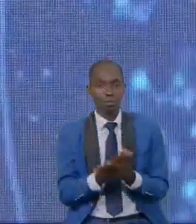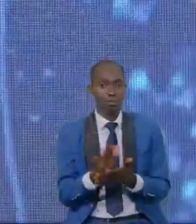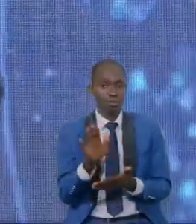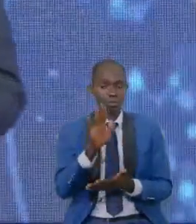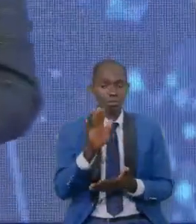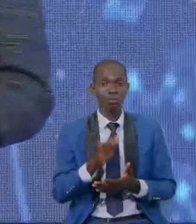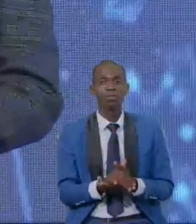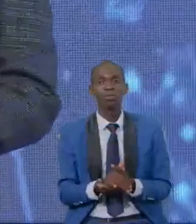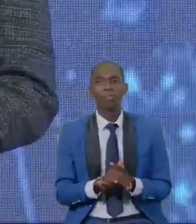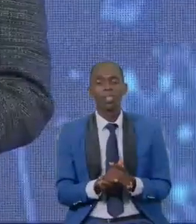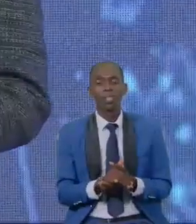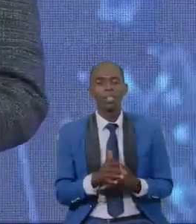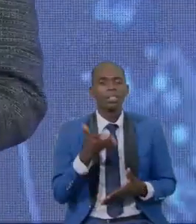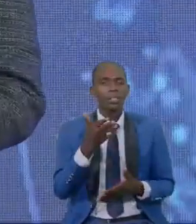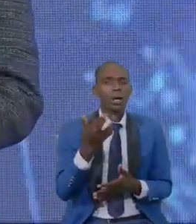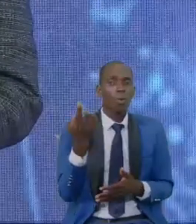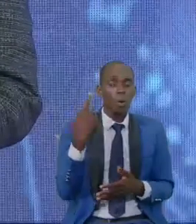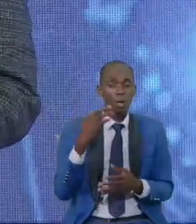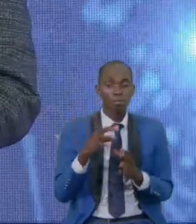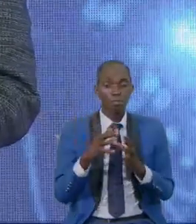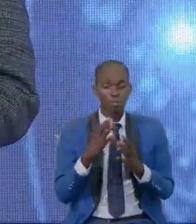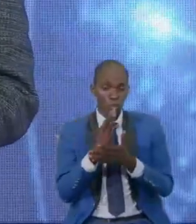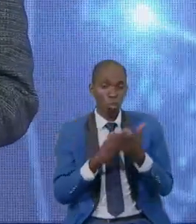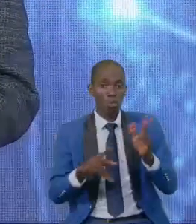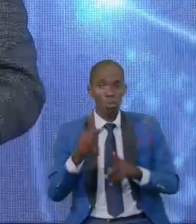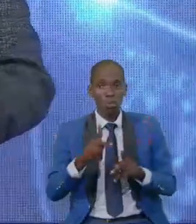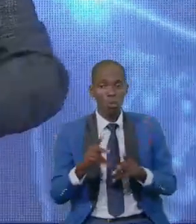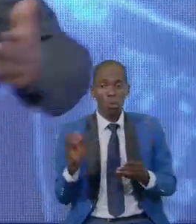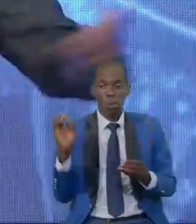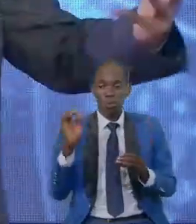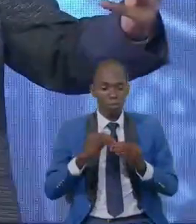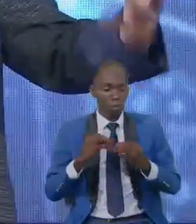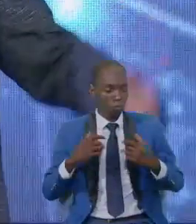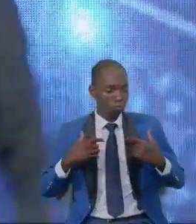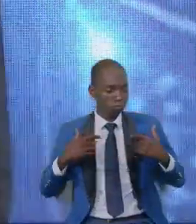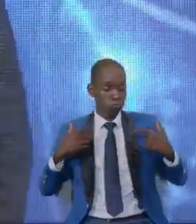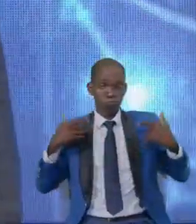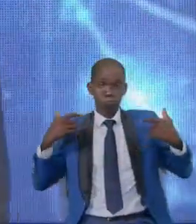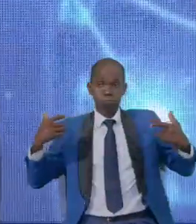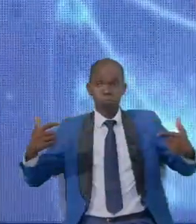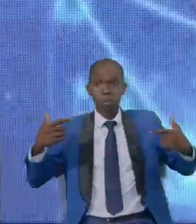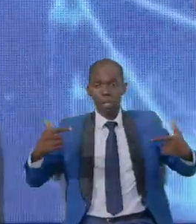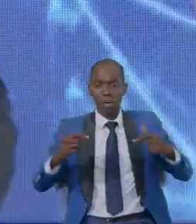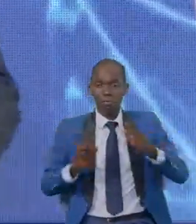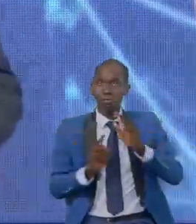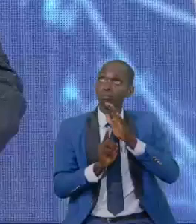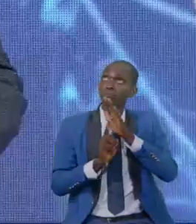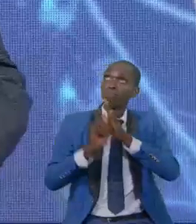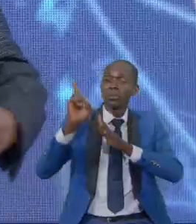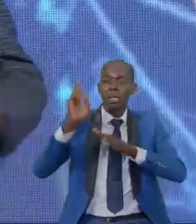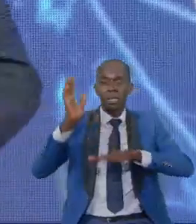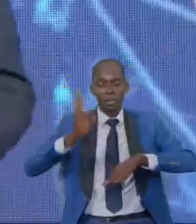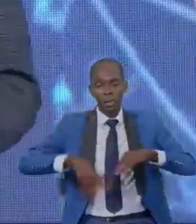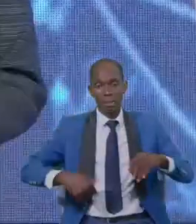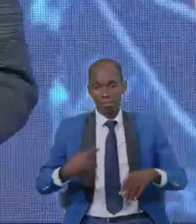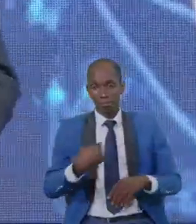there were people that were much heftier and taller and bigger than myself.